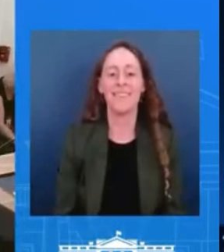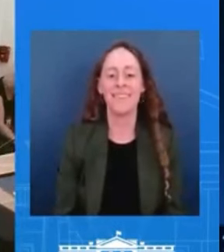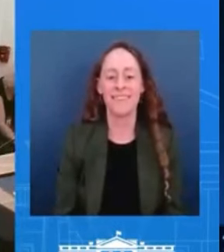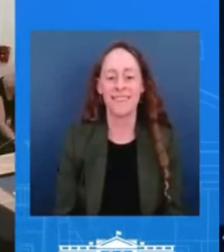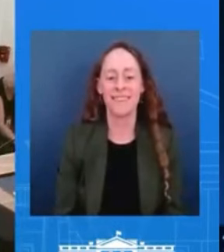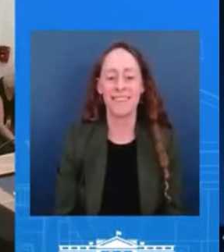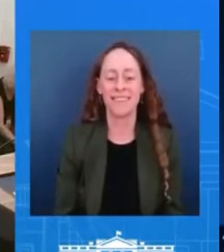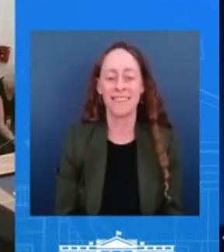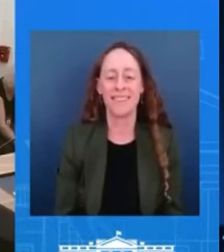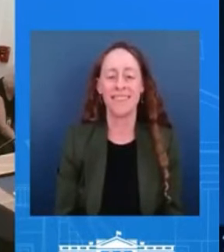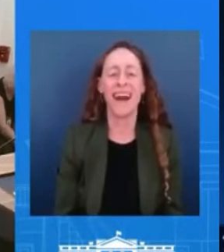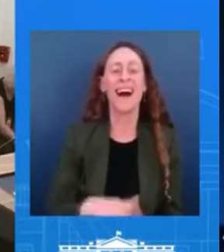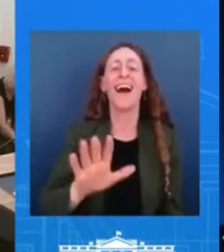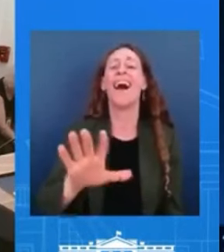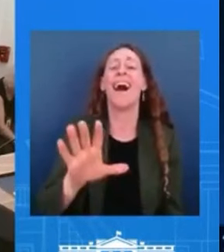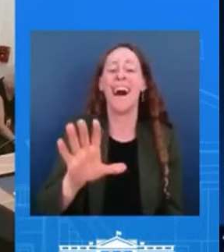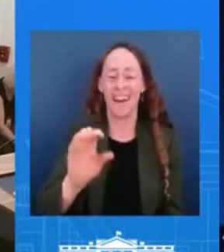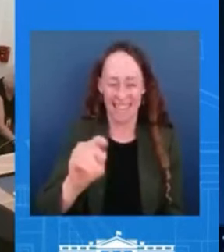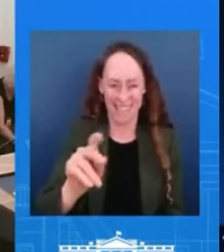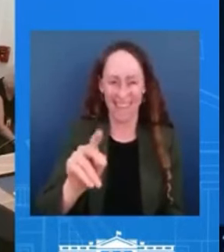How are you doing?